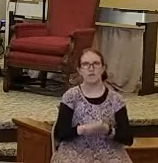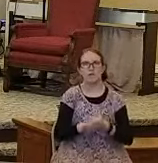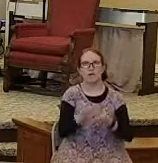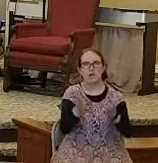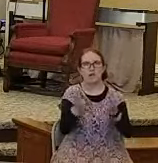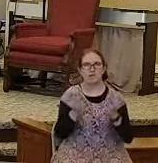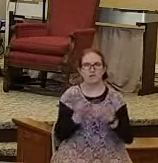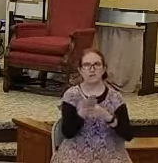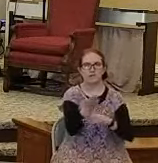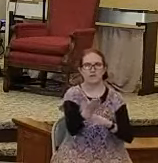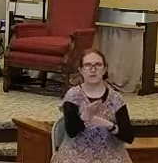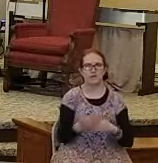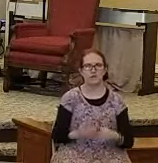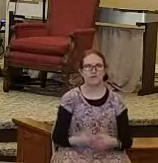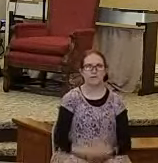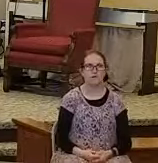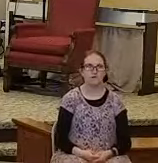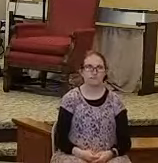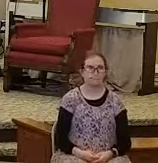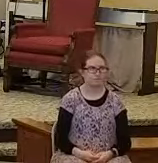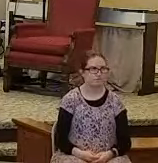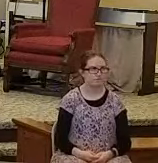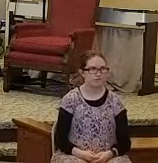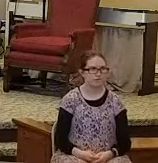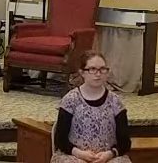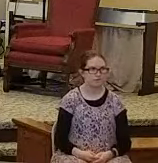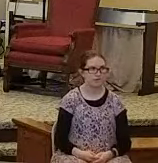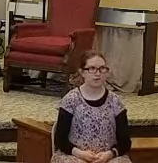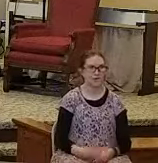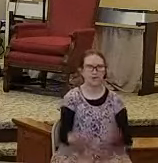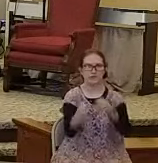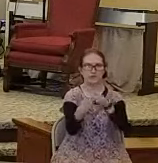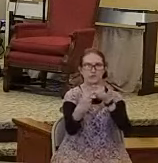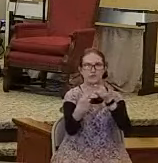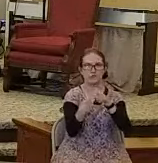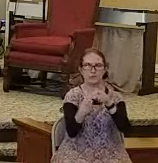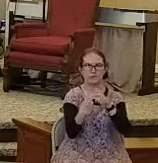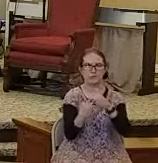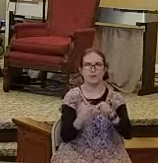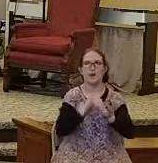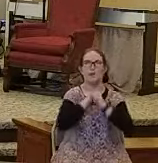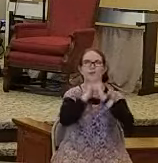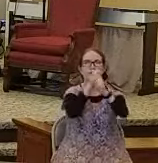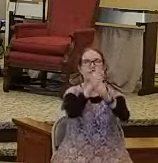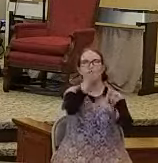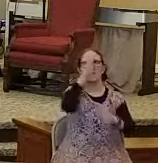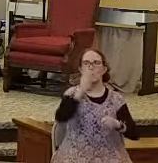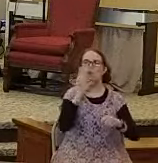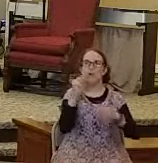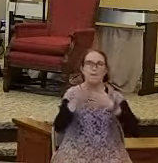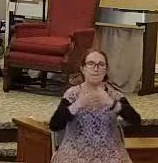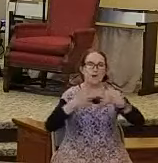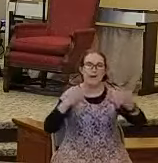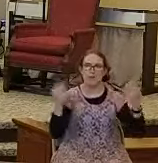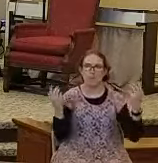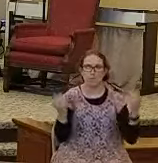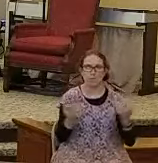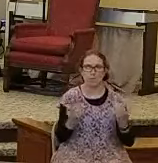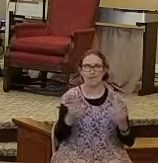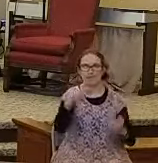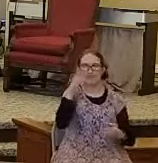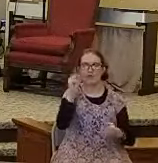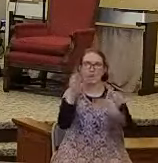us through. Hallelujah, Jesus. Amen. I decided then that I was going to trust God no matter what. Amen. I